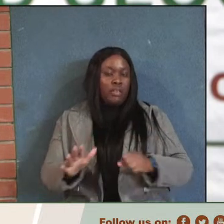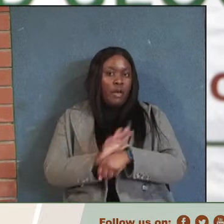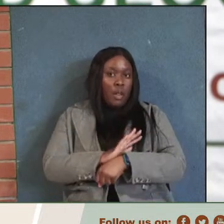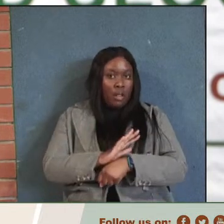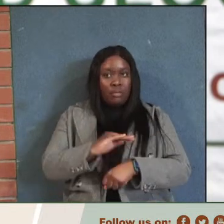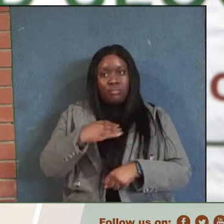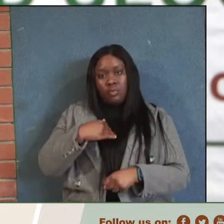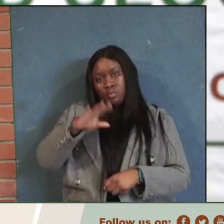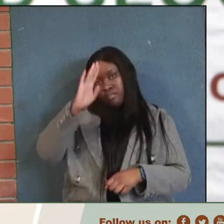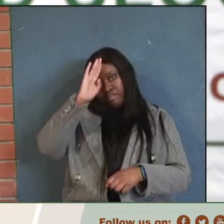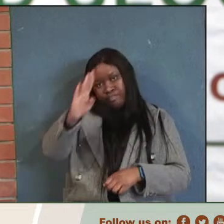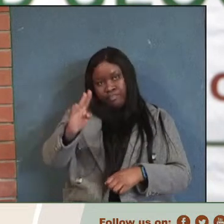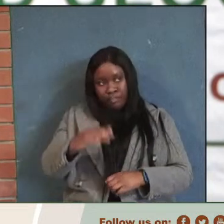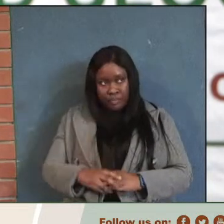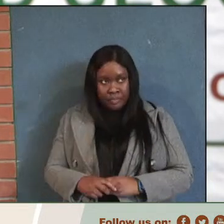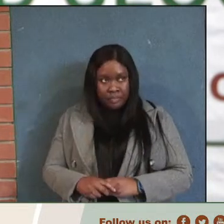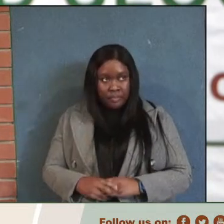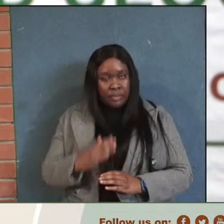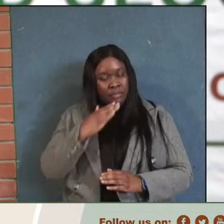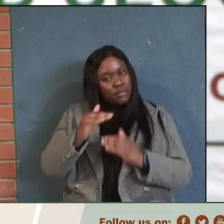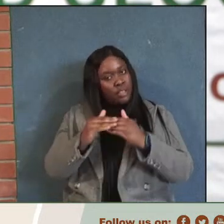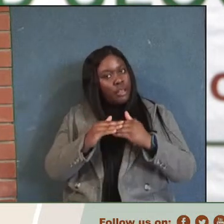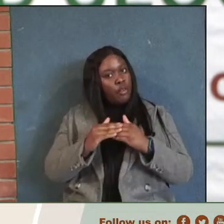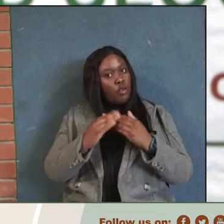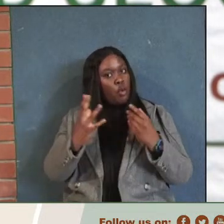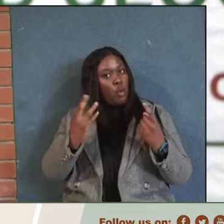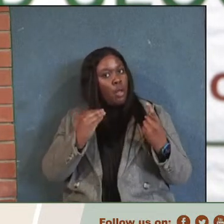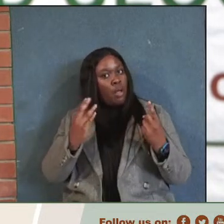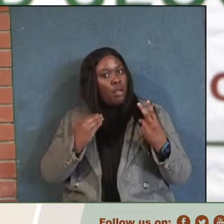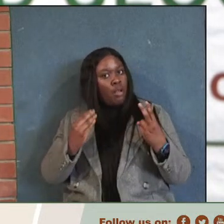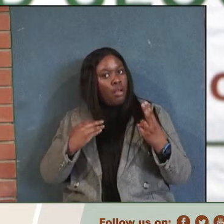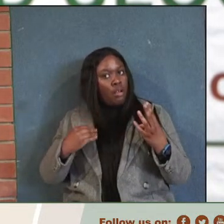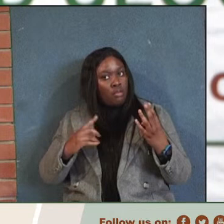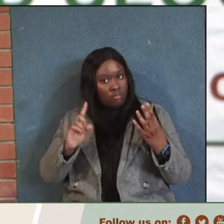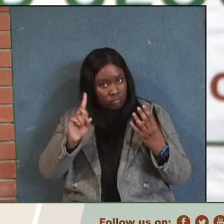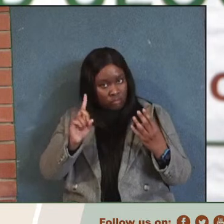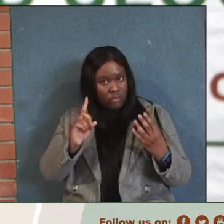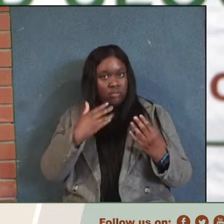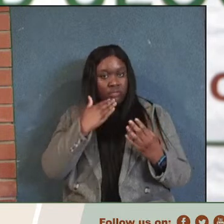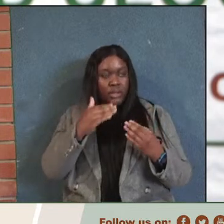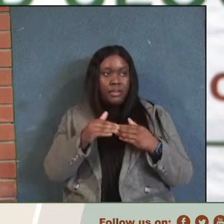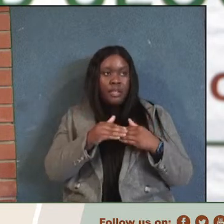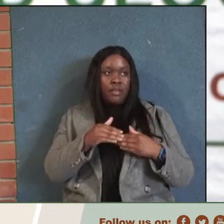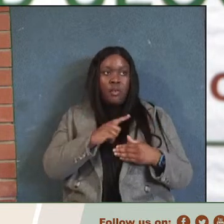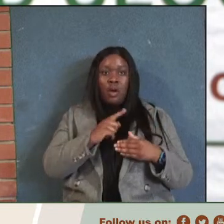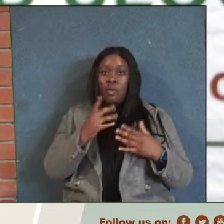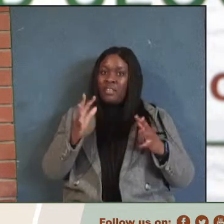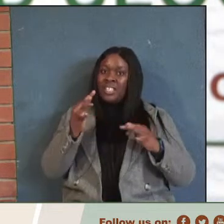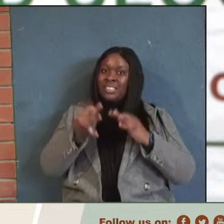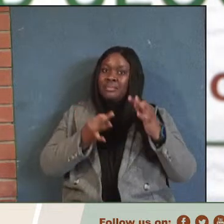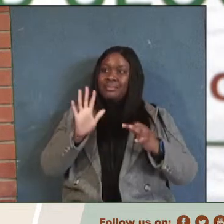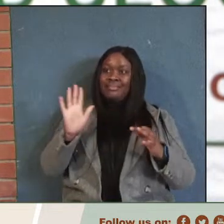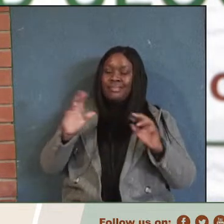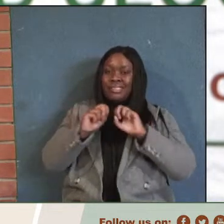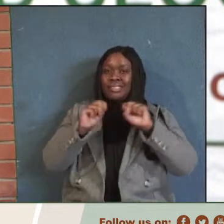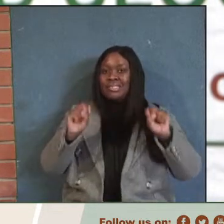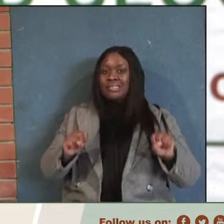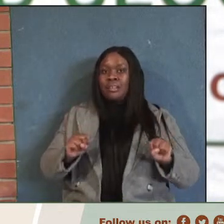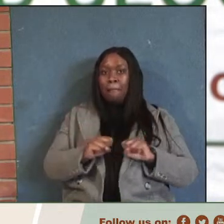very careful on what we ask? Because number one, we are telling you about the system and how the system is accepting